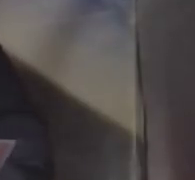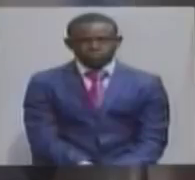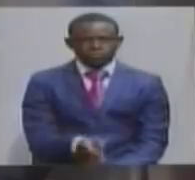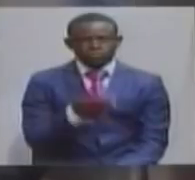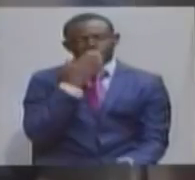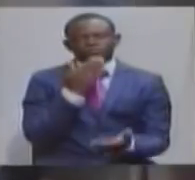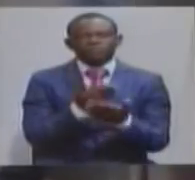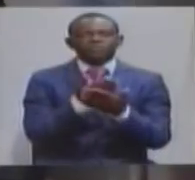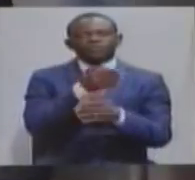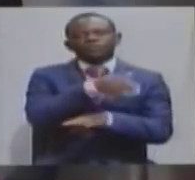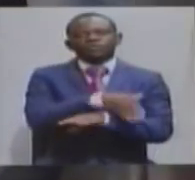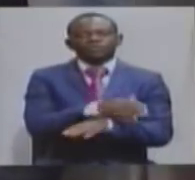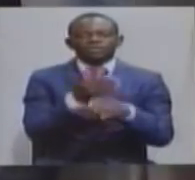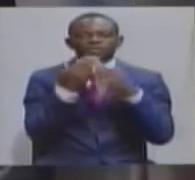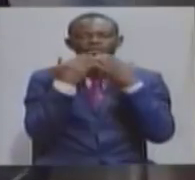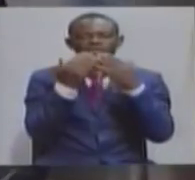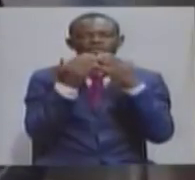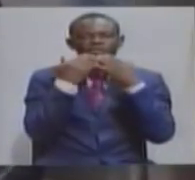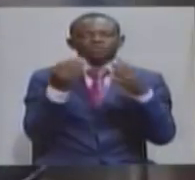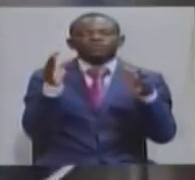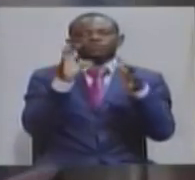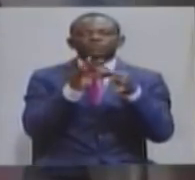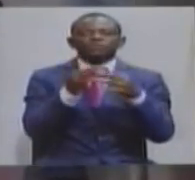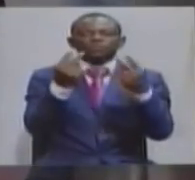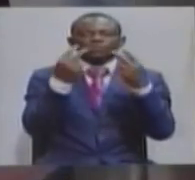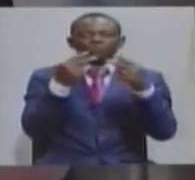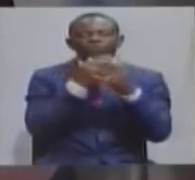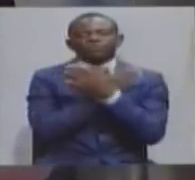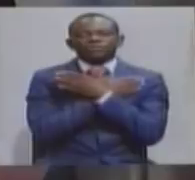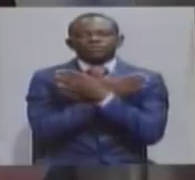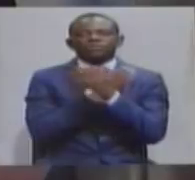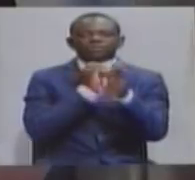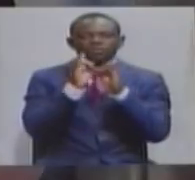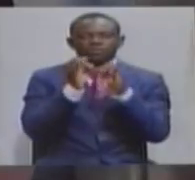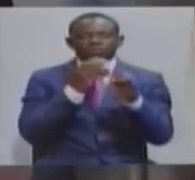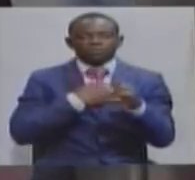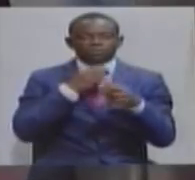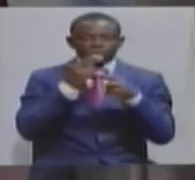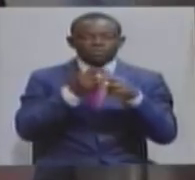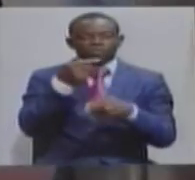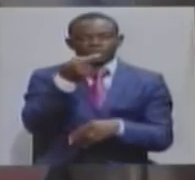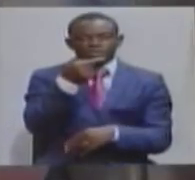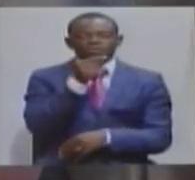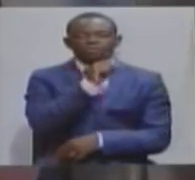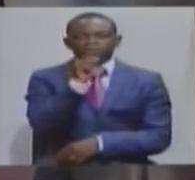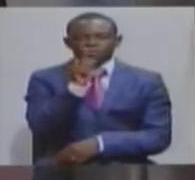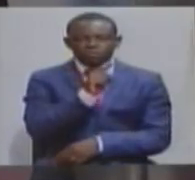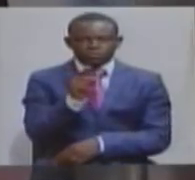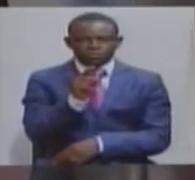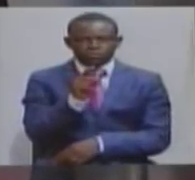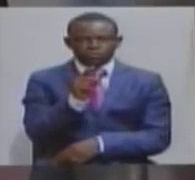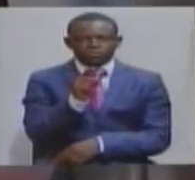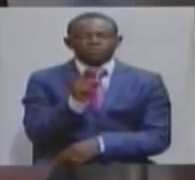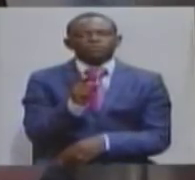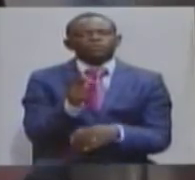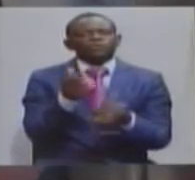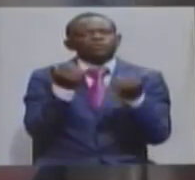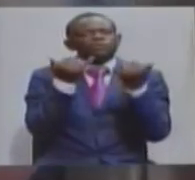Good evening and thank you for joining us on Sunday Interview. I'm your host, Grevasio Zulu. Now, the biggest topic on the Zambian political scene today